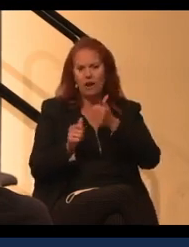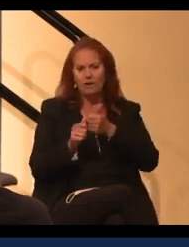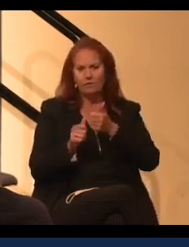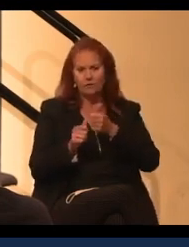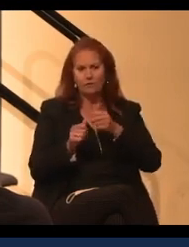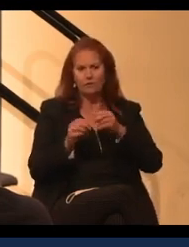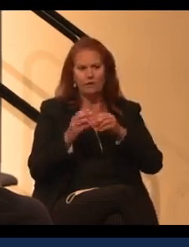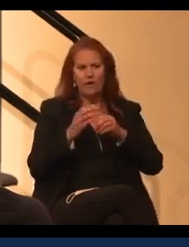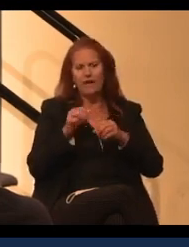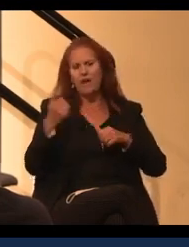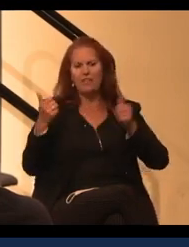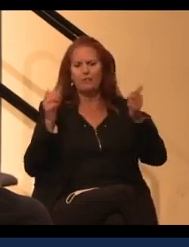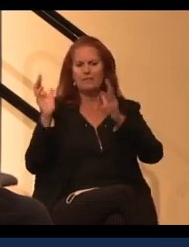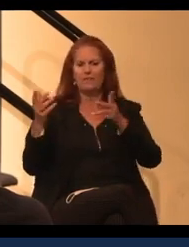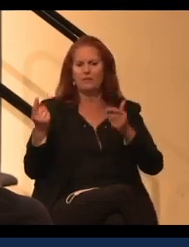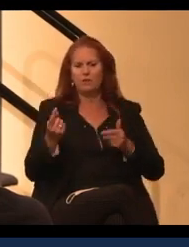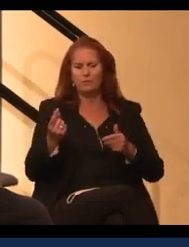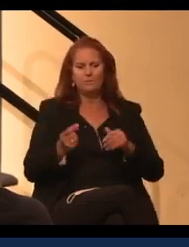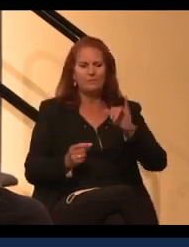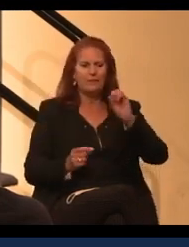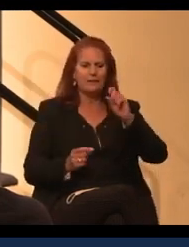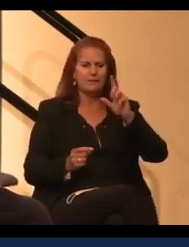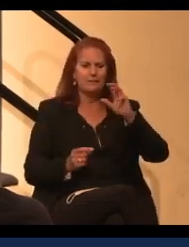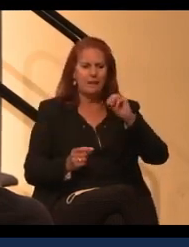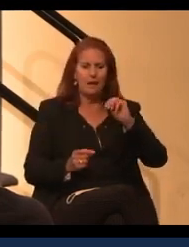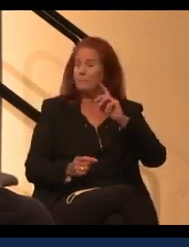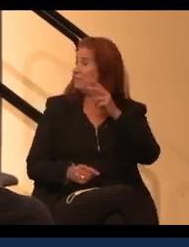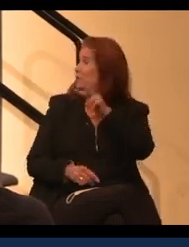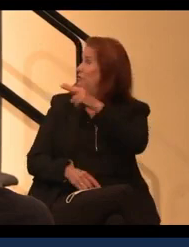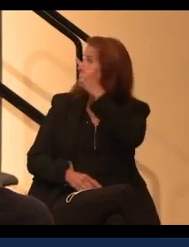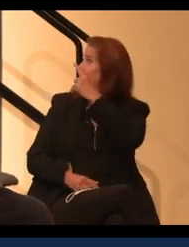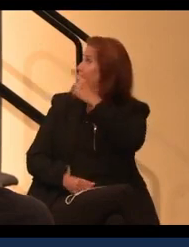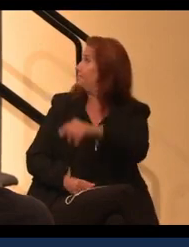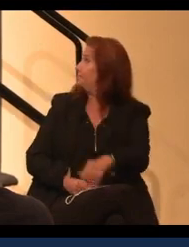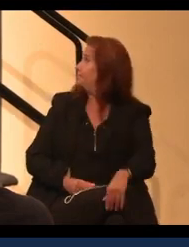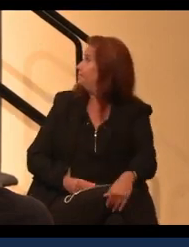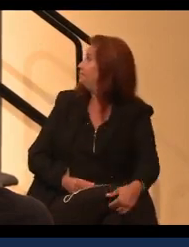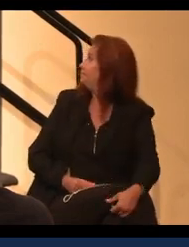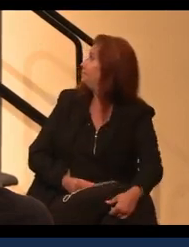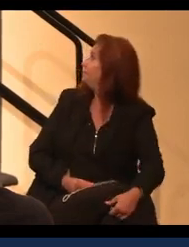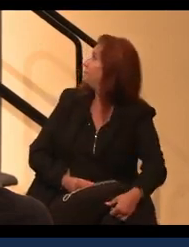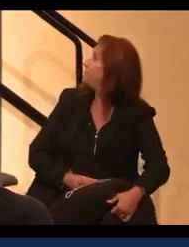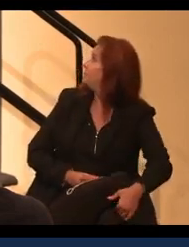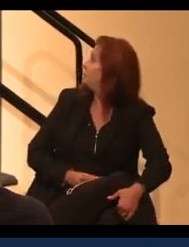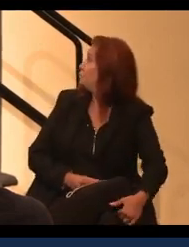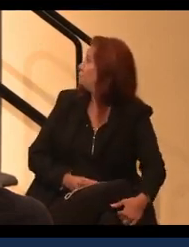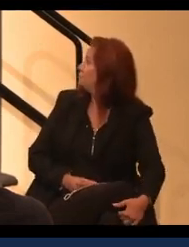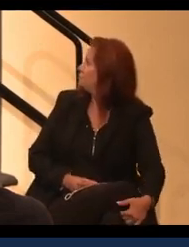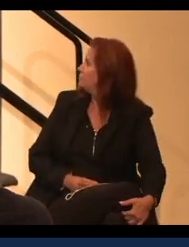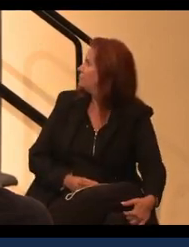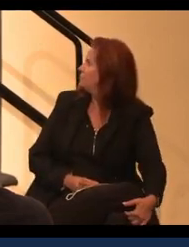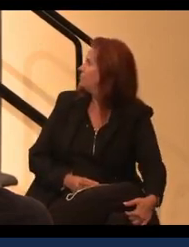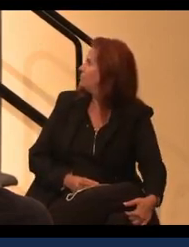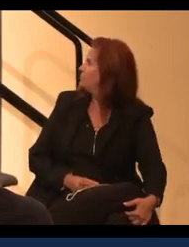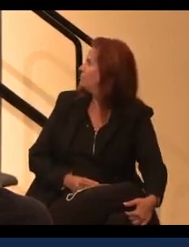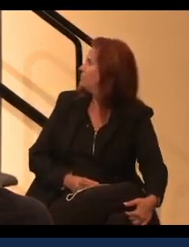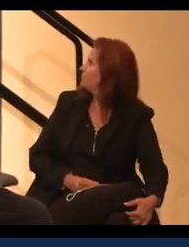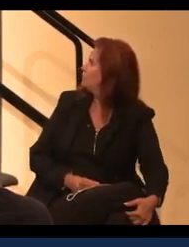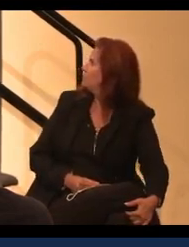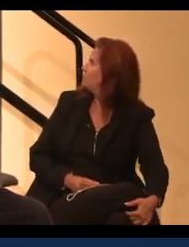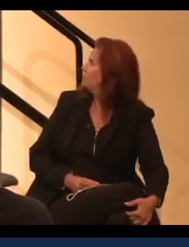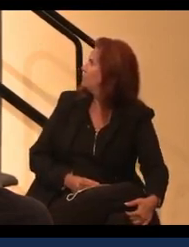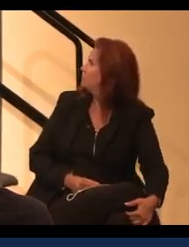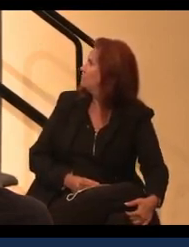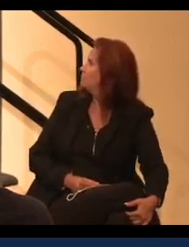others left alone. Islam is inherently violent. Muslims and Arabs are intrinsically different from other Americans. They